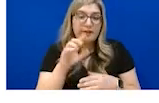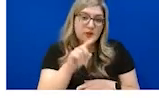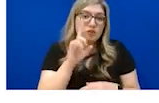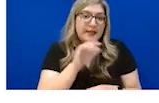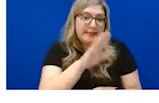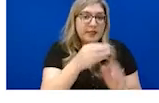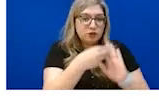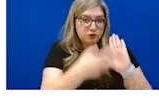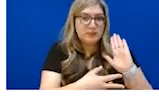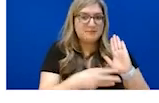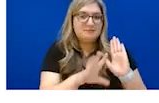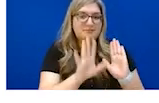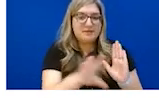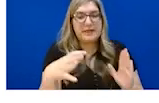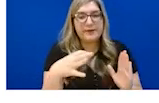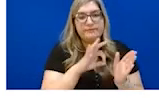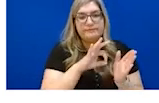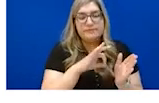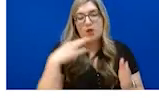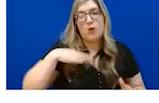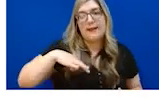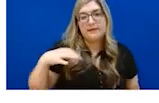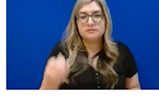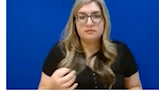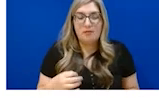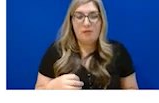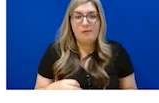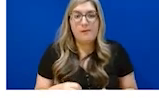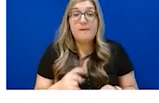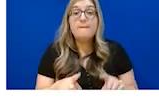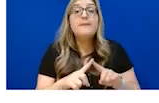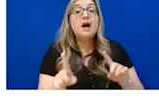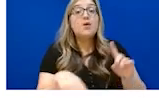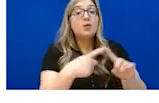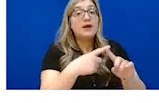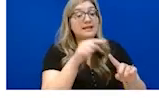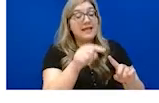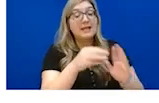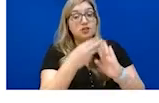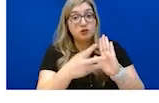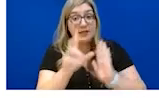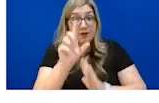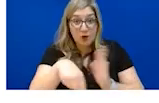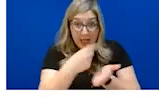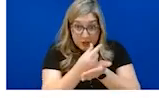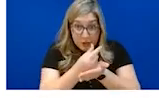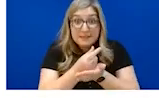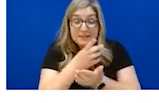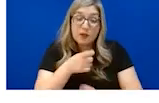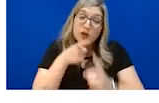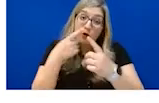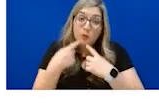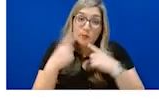that student graduates or accomplishes their goal, we get the credit for that. And as you may